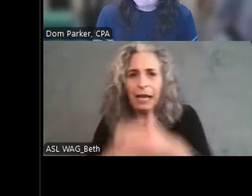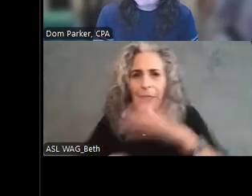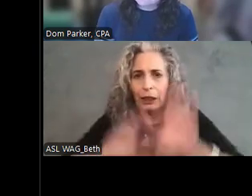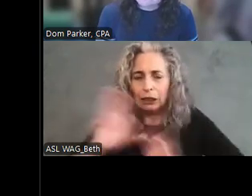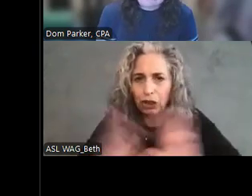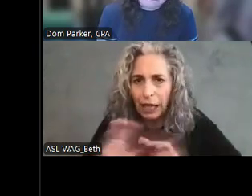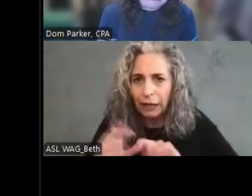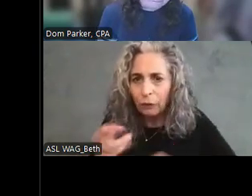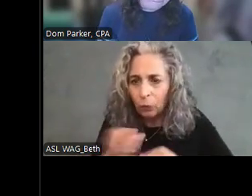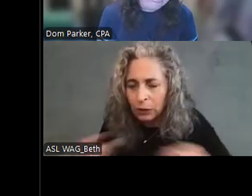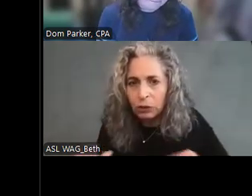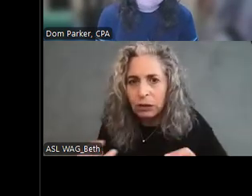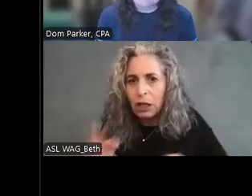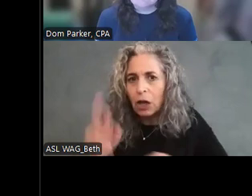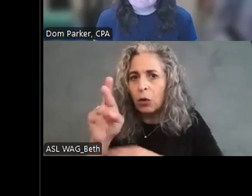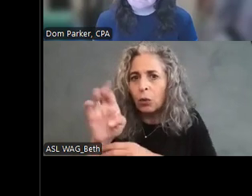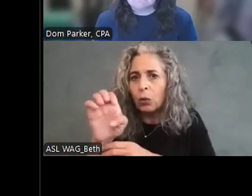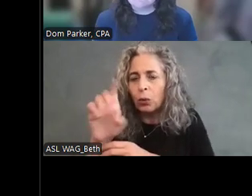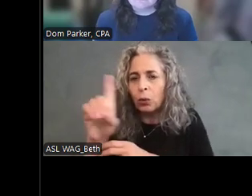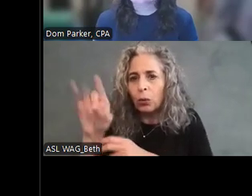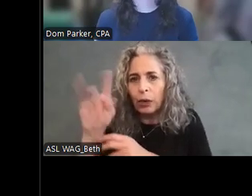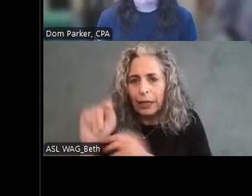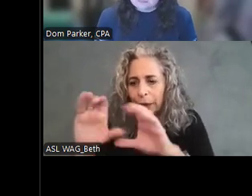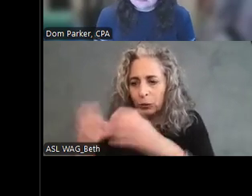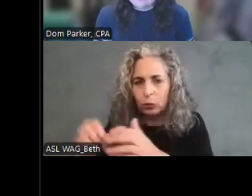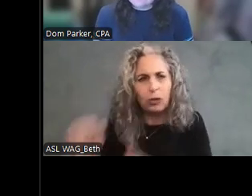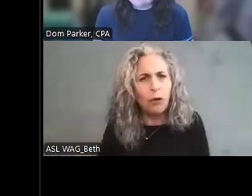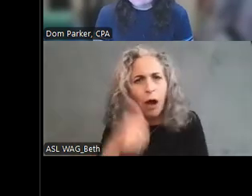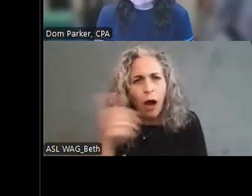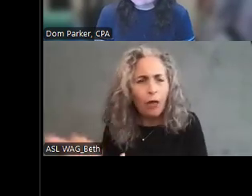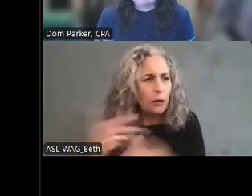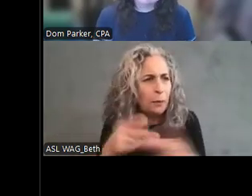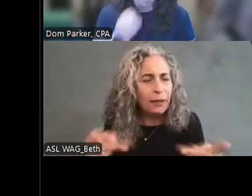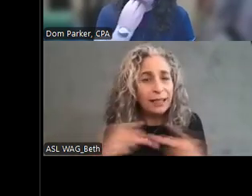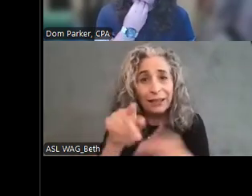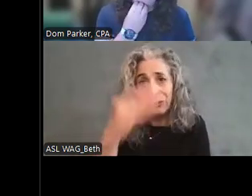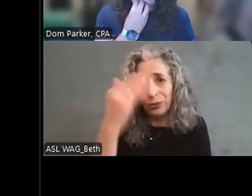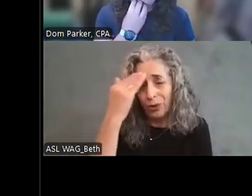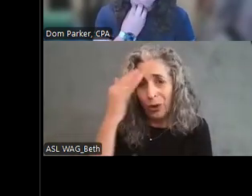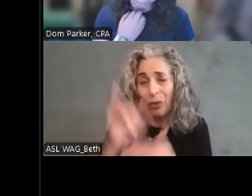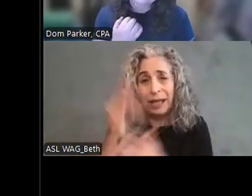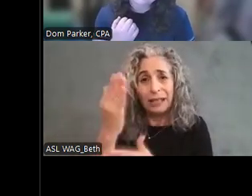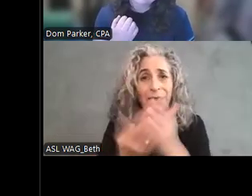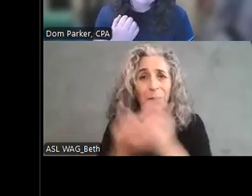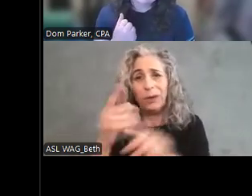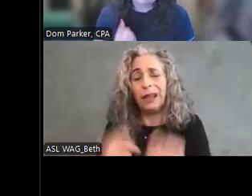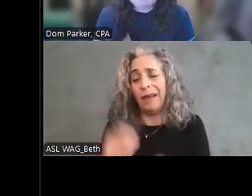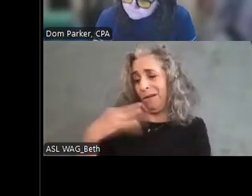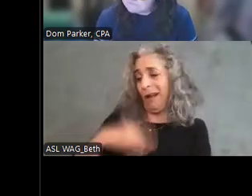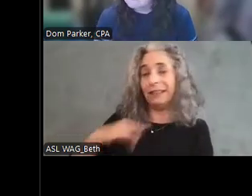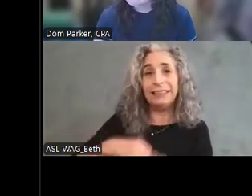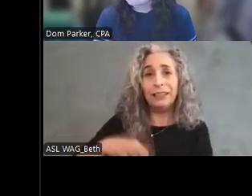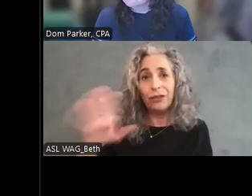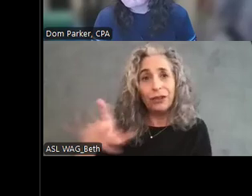some different Reddit groups, but are there any other particular places that you know that somebody can maybe volunteer to give